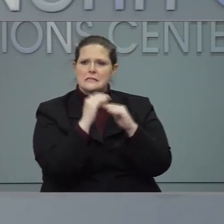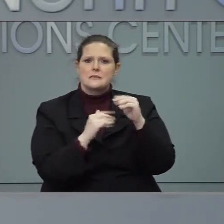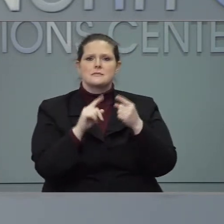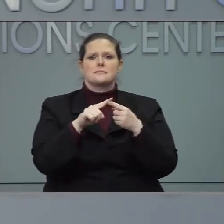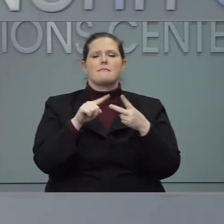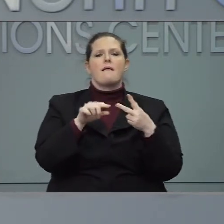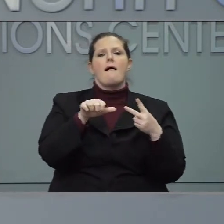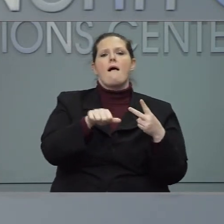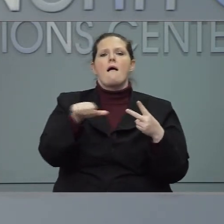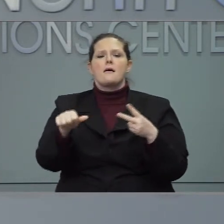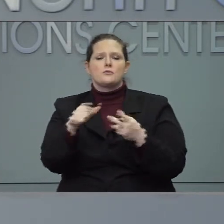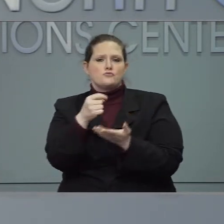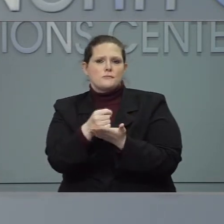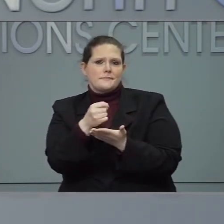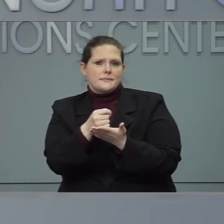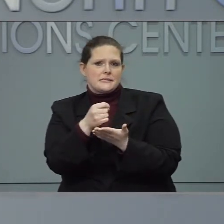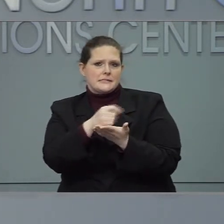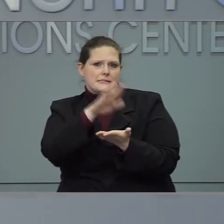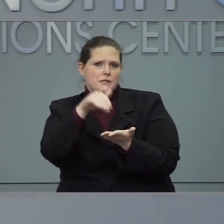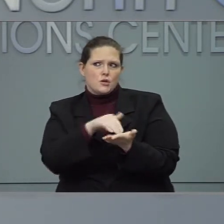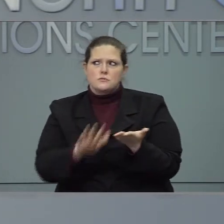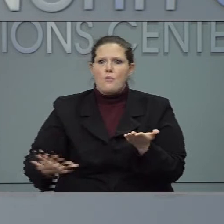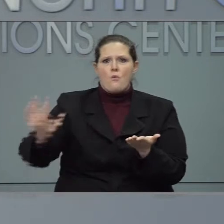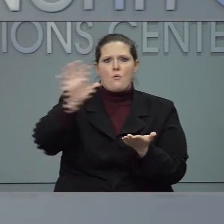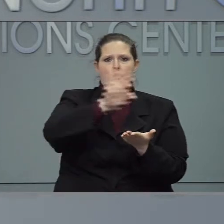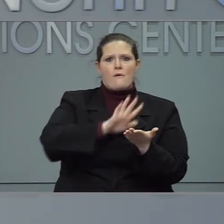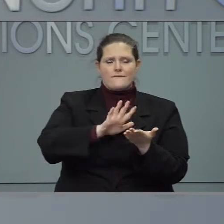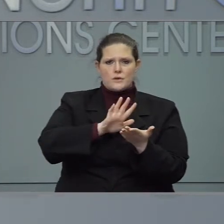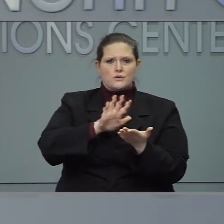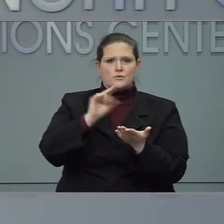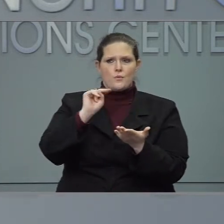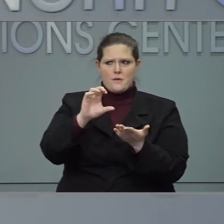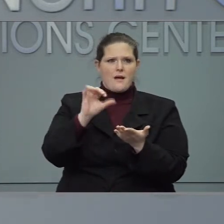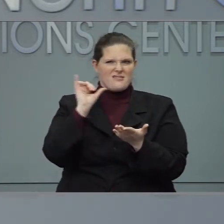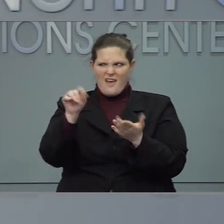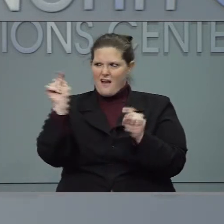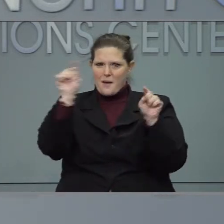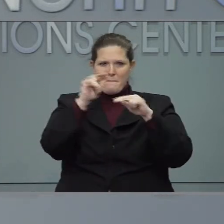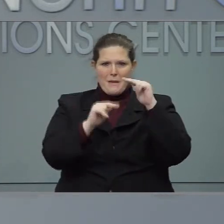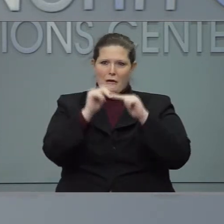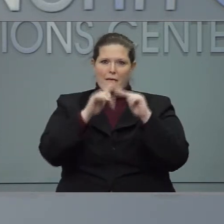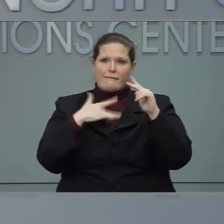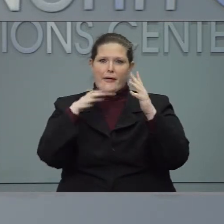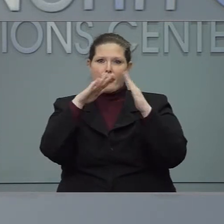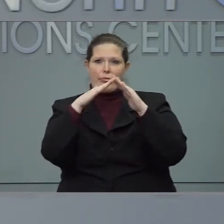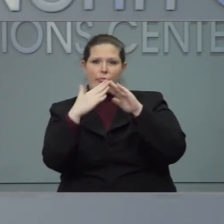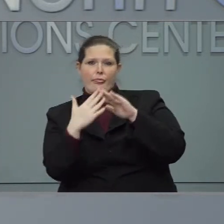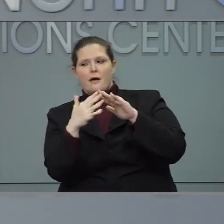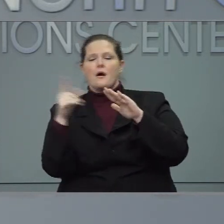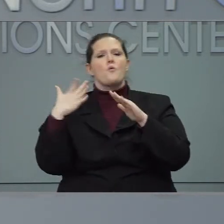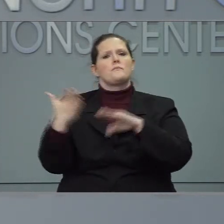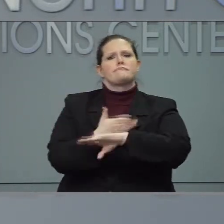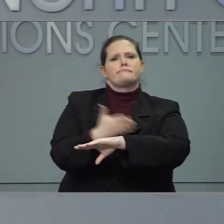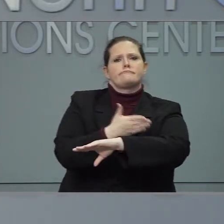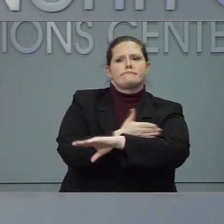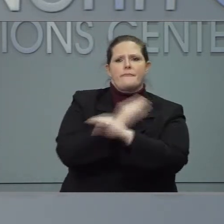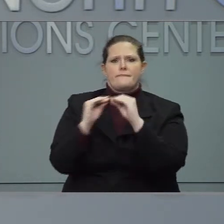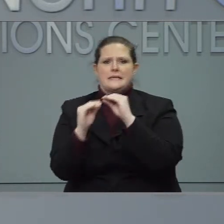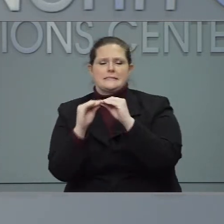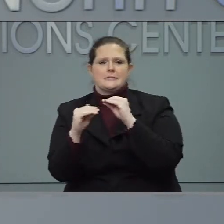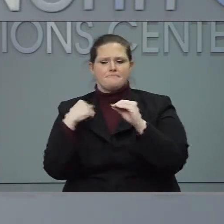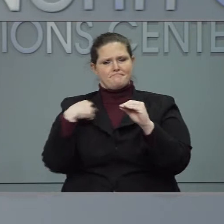and drug treatment centers across the state. In addition, the pieces around